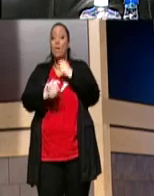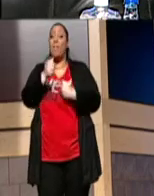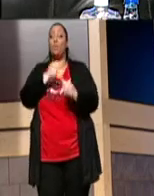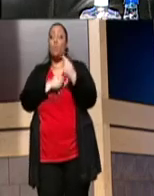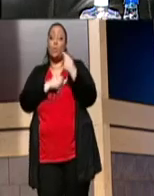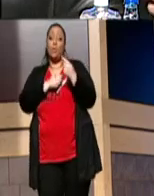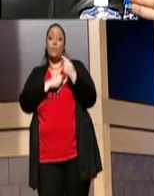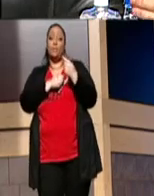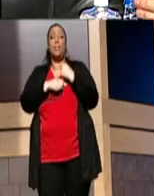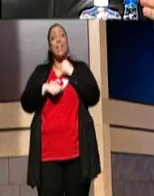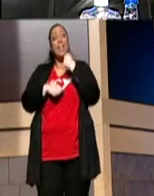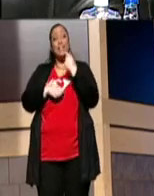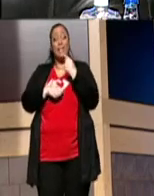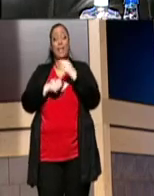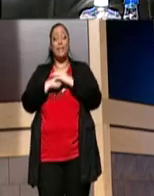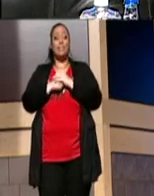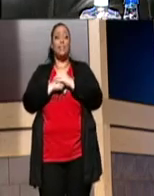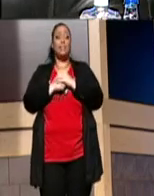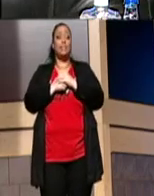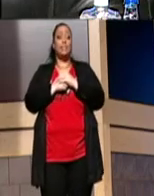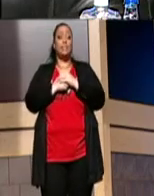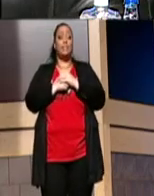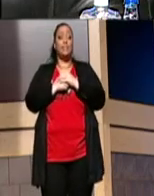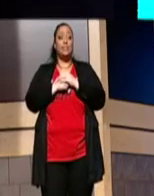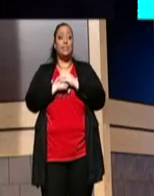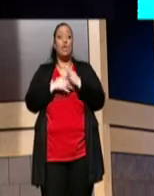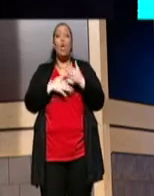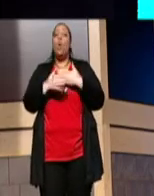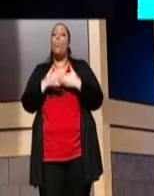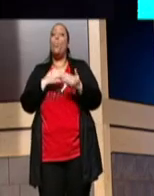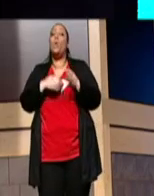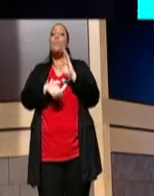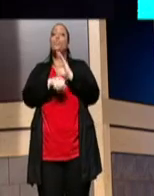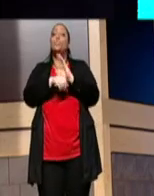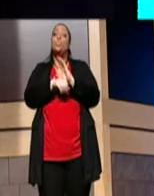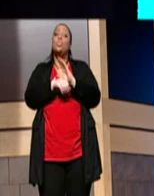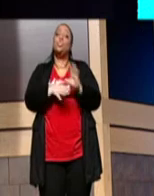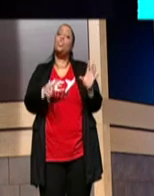everybody. Can I say this? You can say it. Whatever church you belong to,